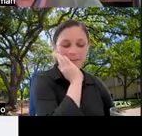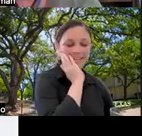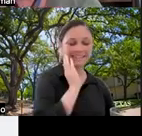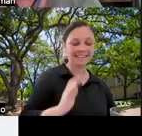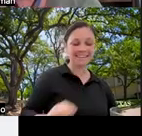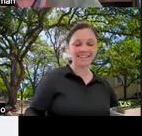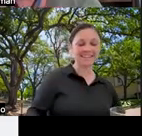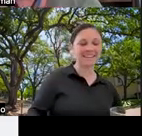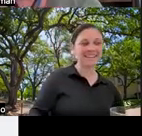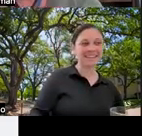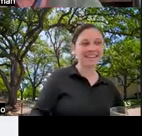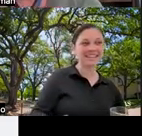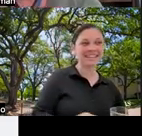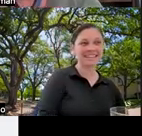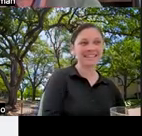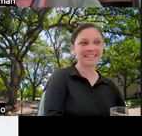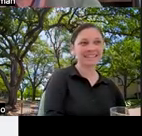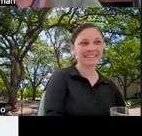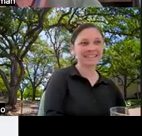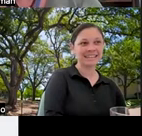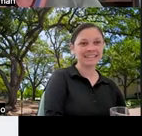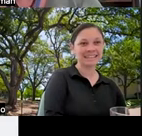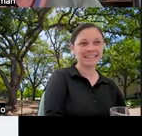don't know, Kate, thoughts on that?